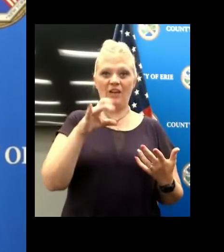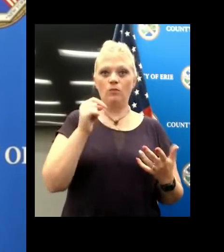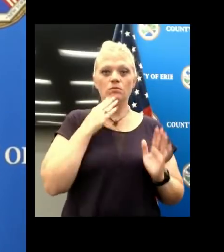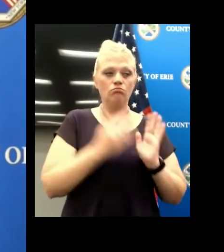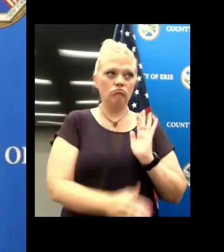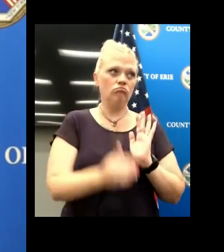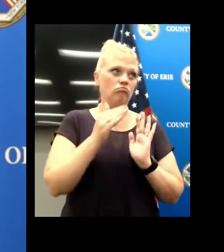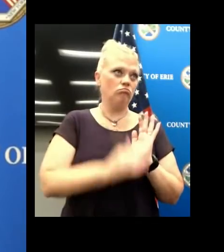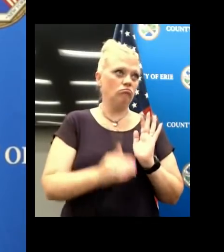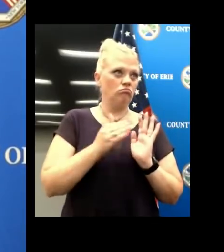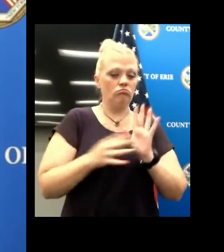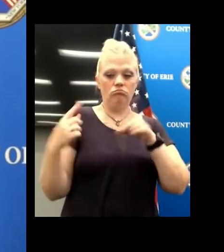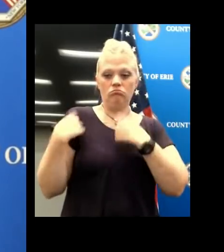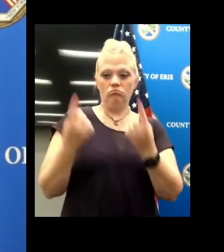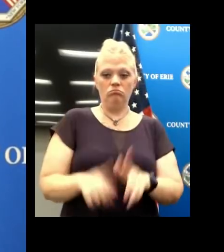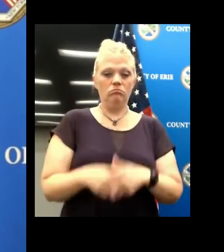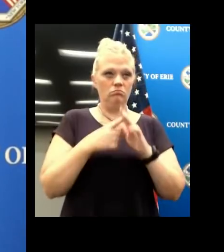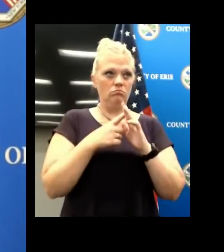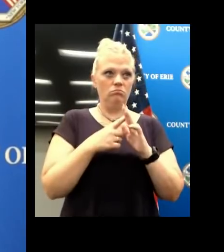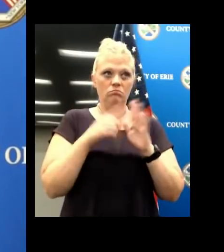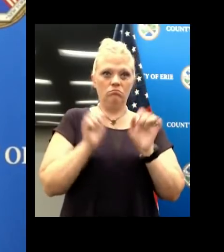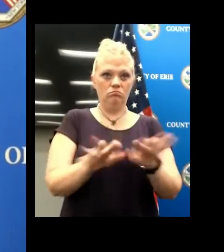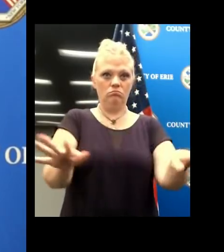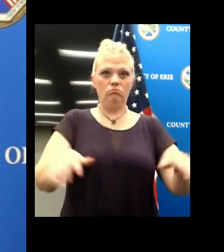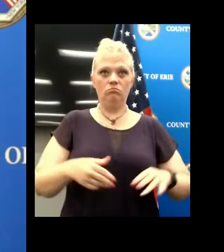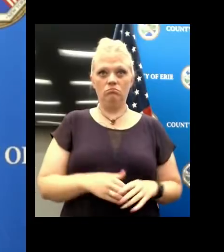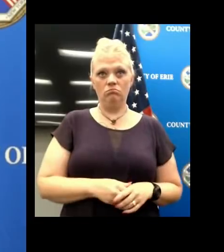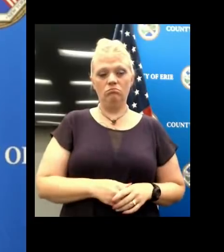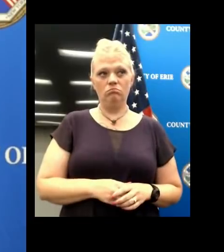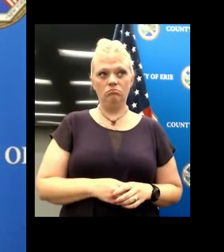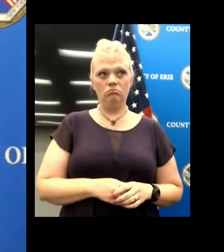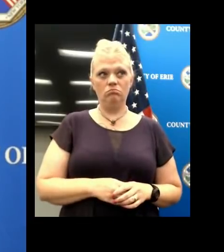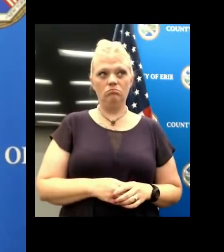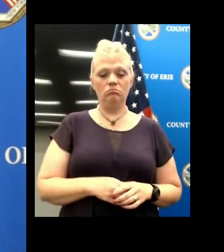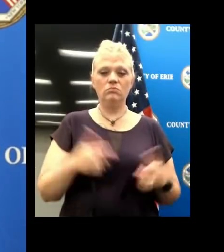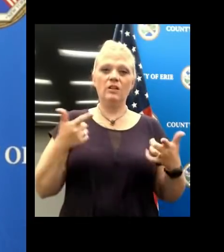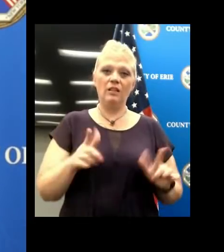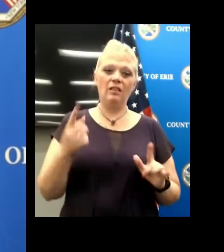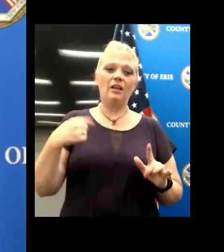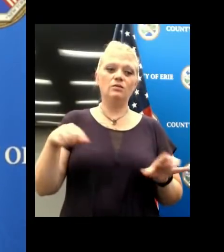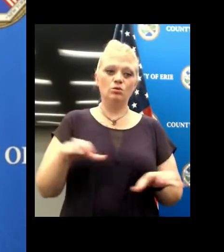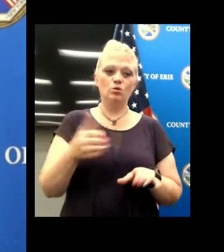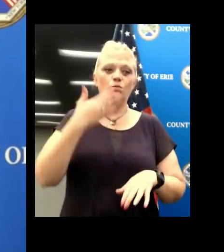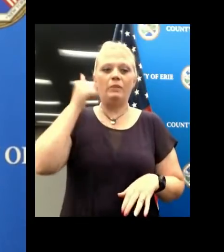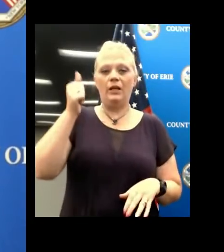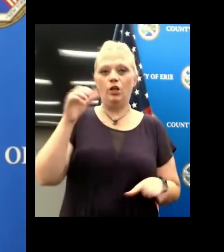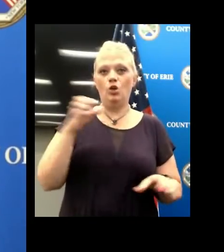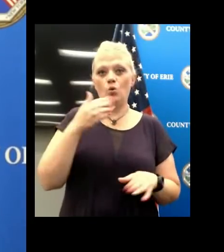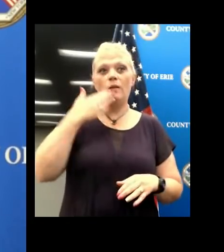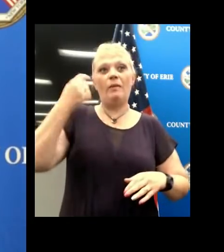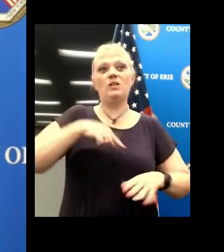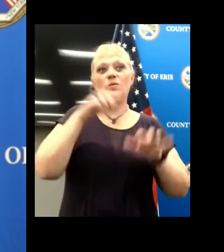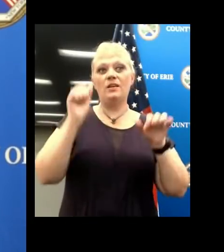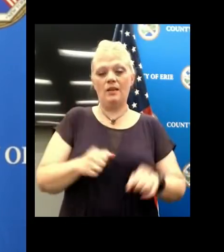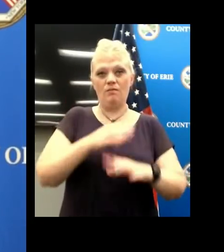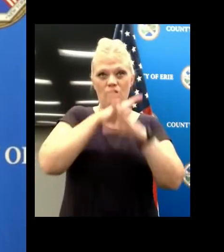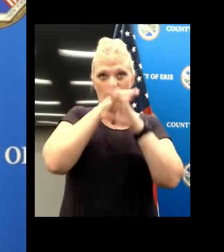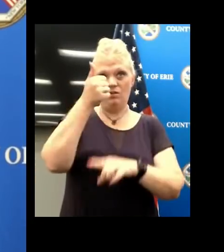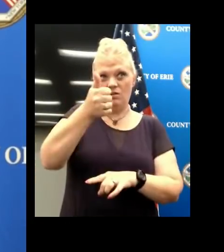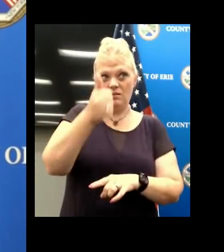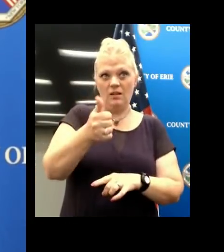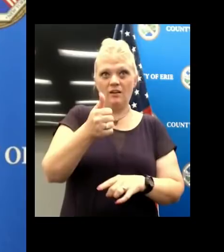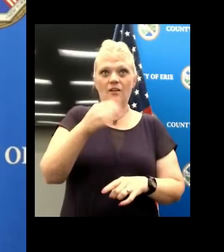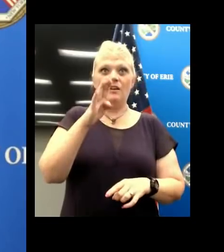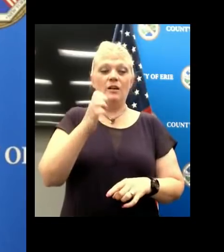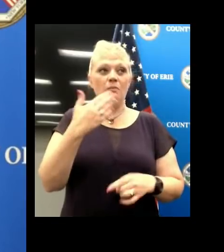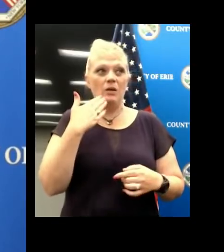repeatedly since the beginning of the outbreak. Let's do better. Let's do the best that we can. Protect yourselves, be